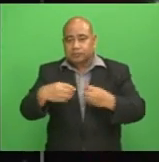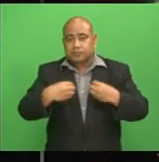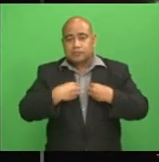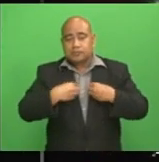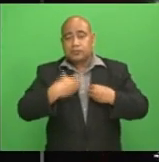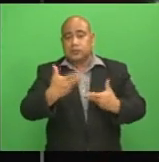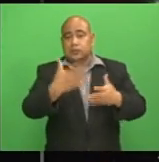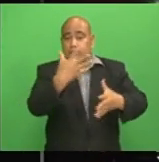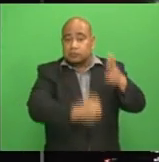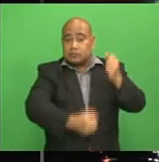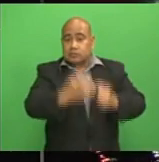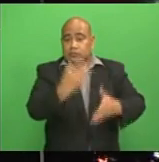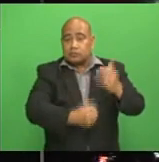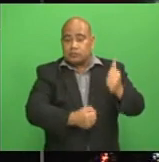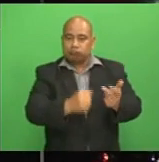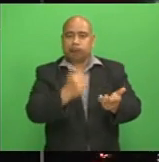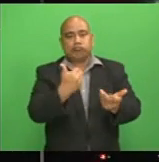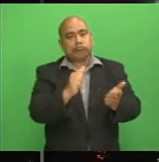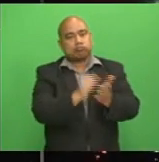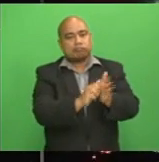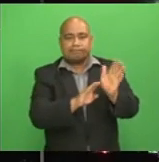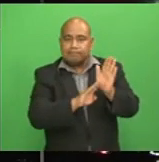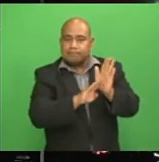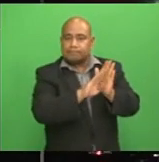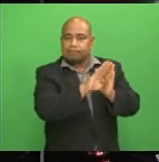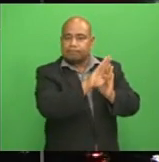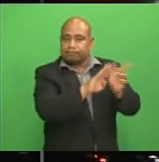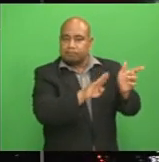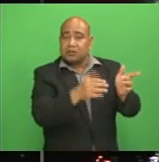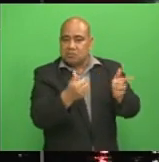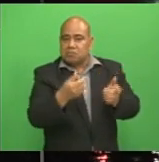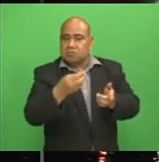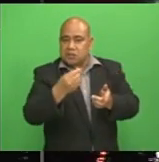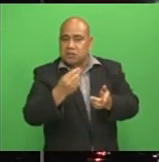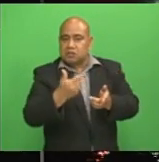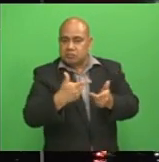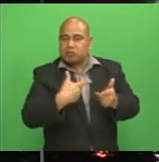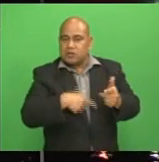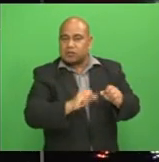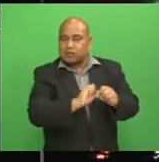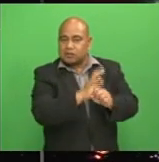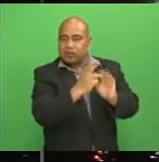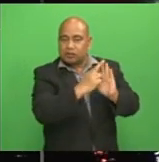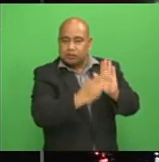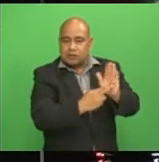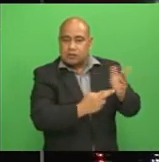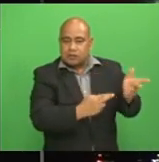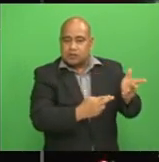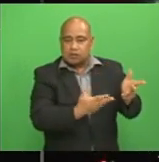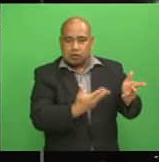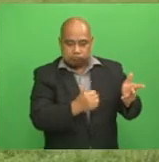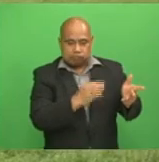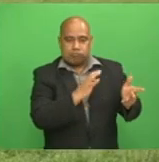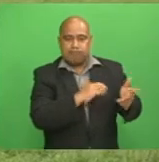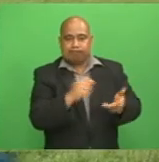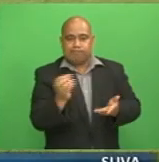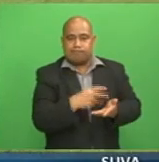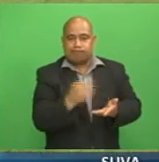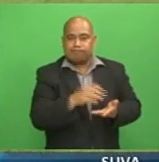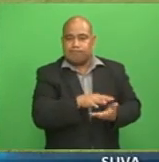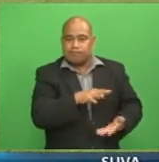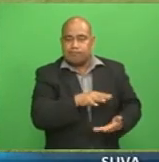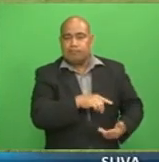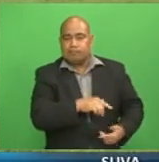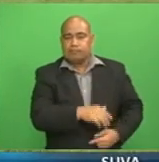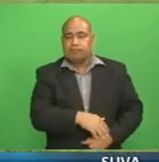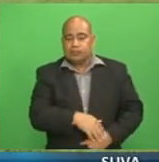Limited says some of the restrictions have actually proven beneficial to farmers. Kritika Kumar reports. Farmers spent